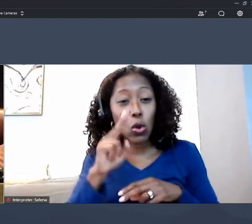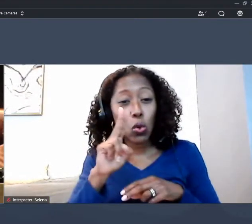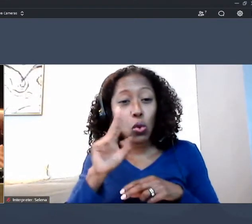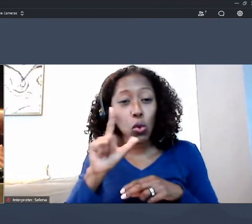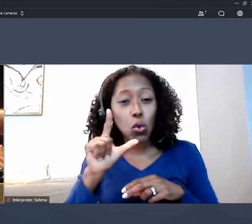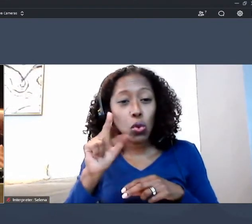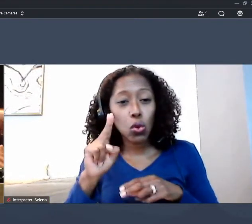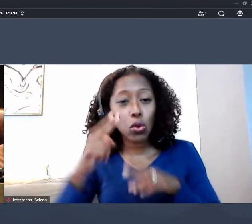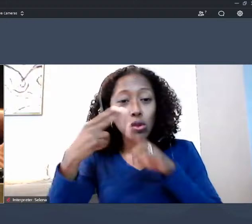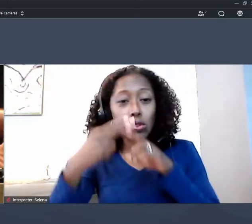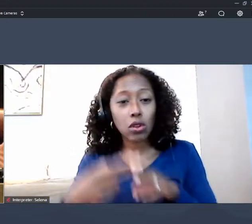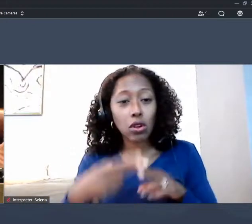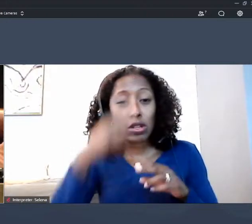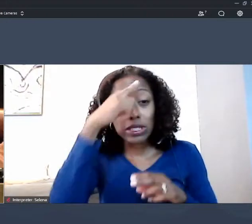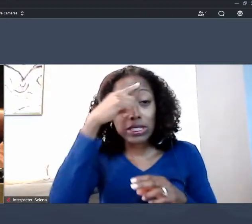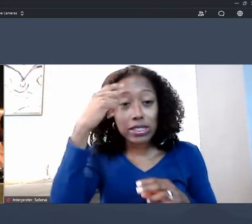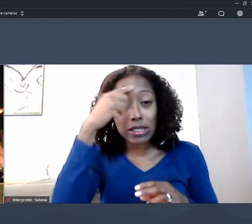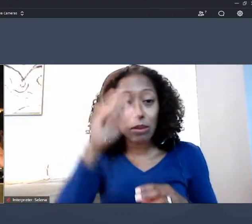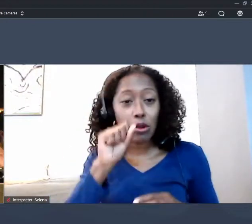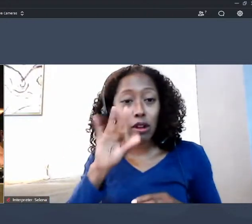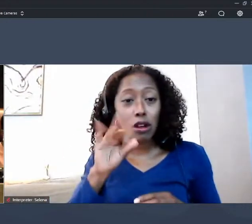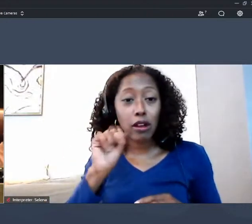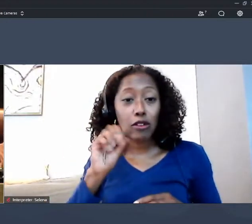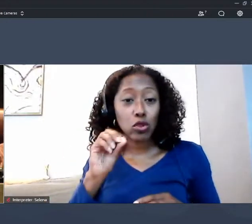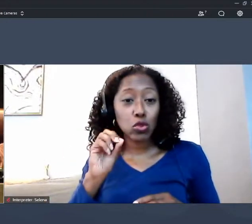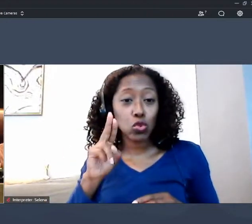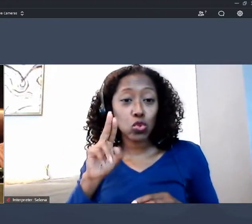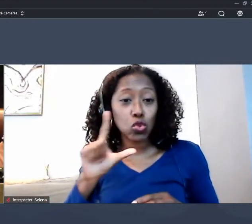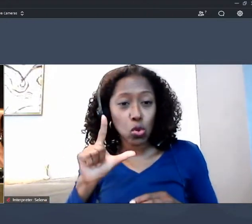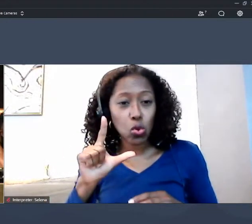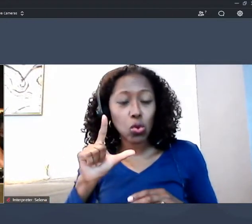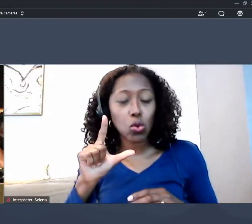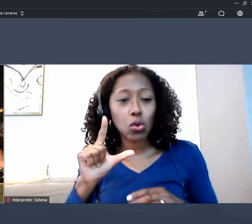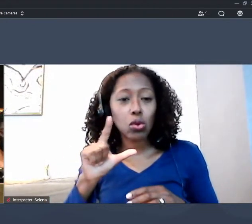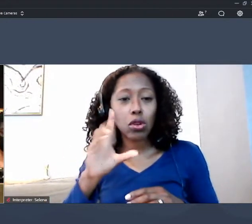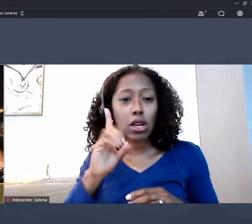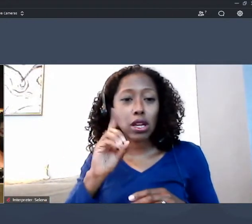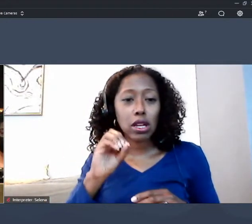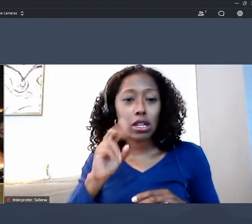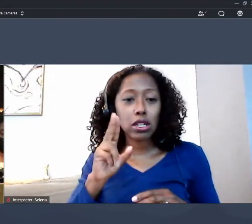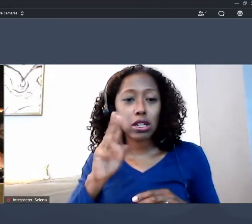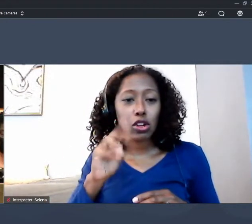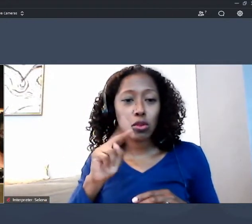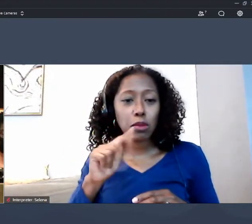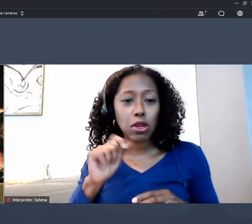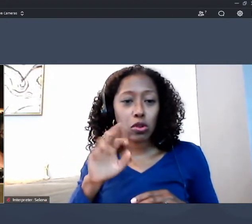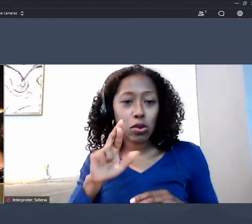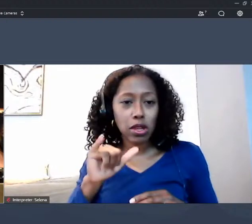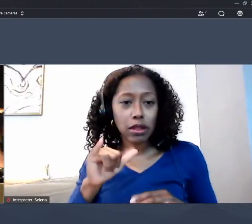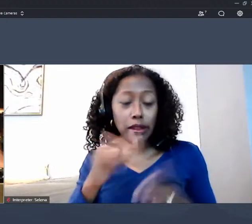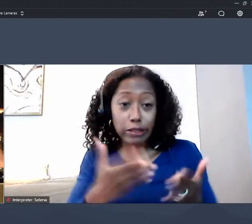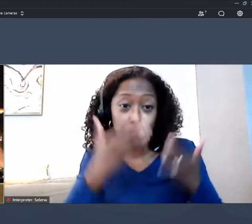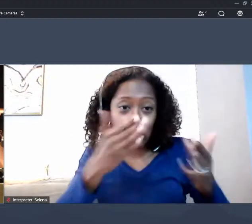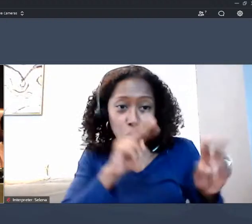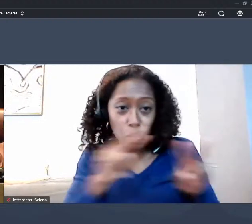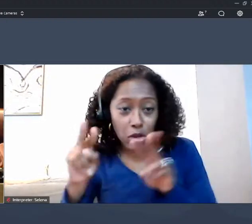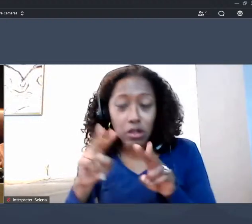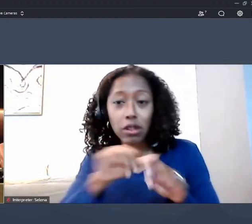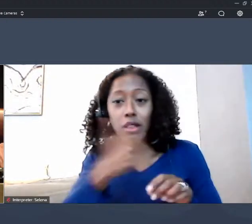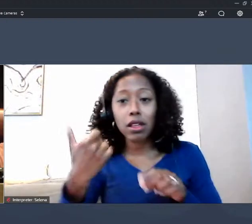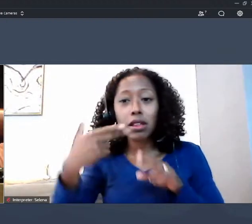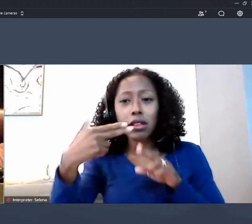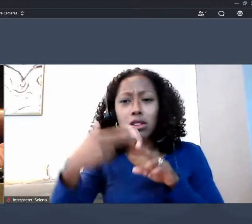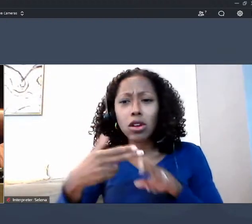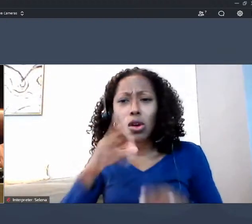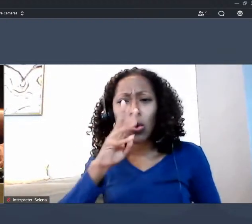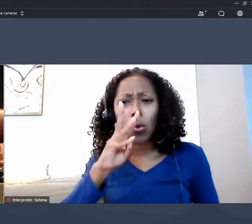called Summer of Soul. If you haven't seen it yet, I highly recommend it. Another one was Watts Stacks. I don't know if